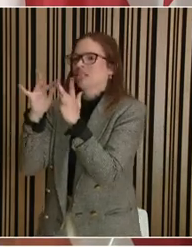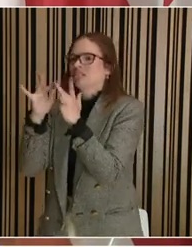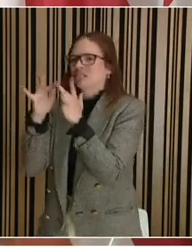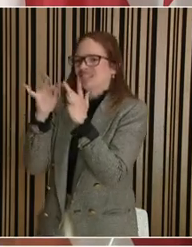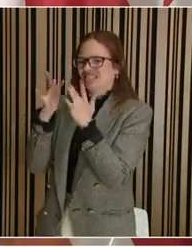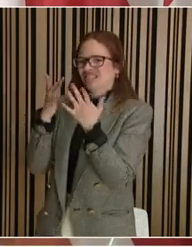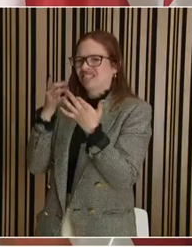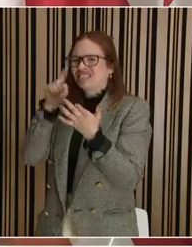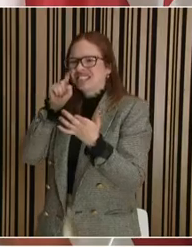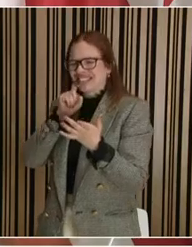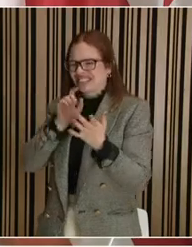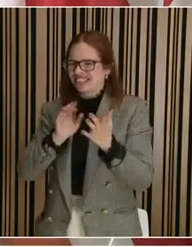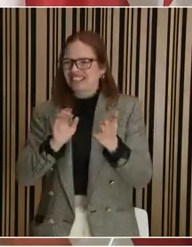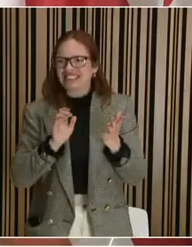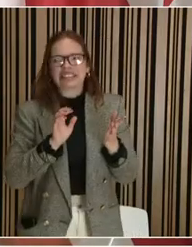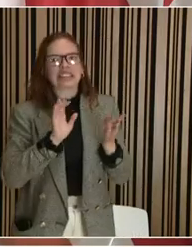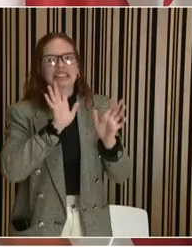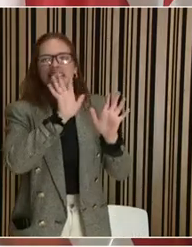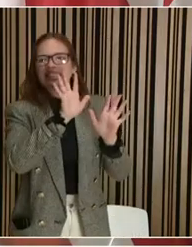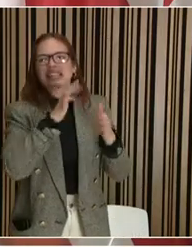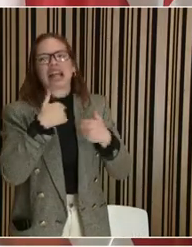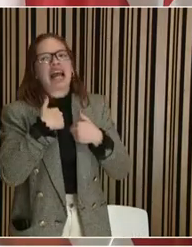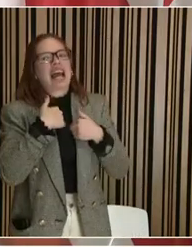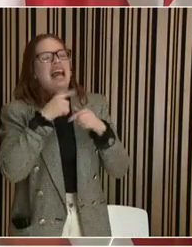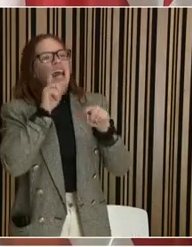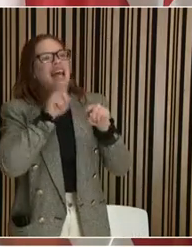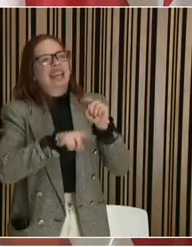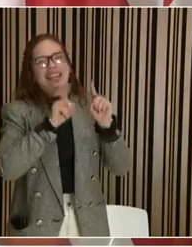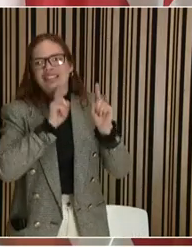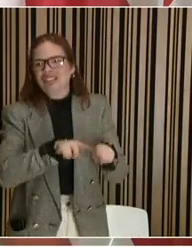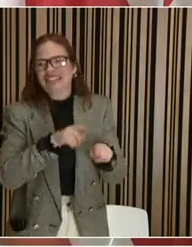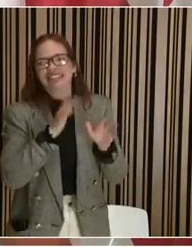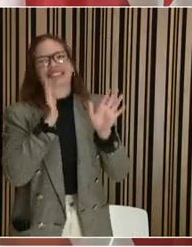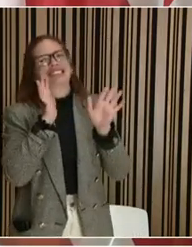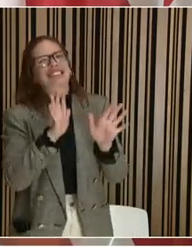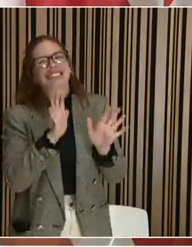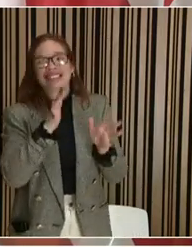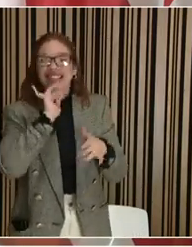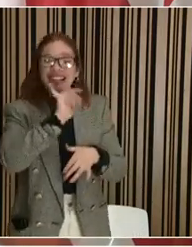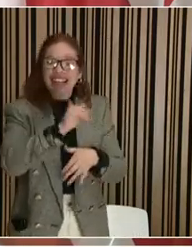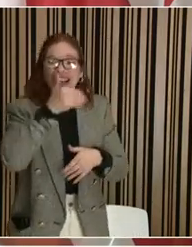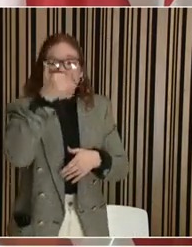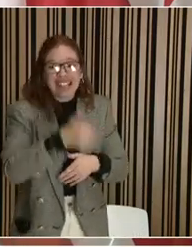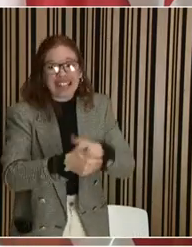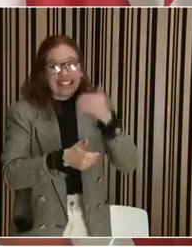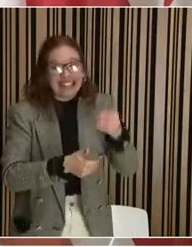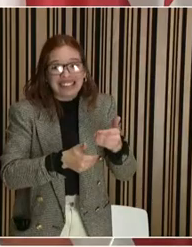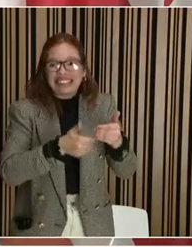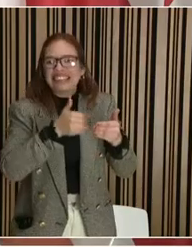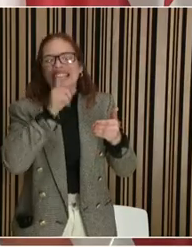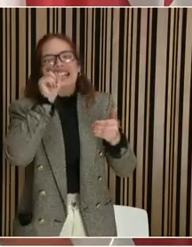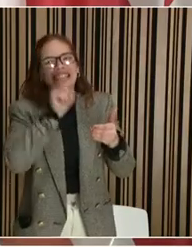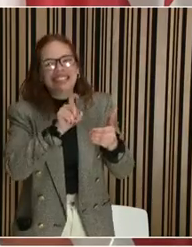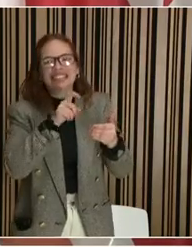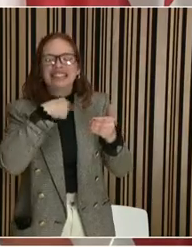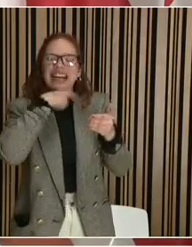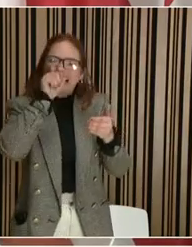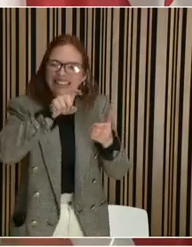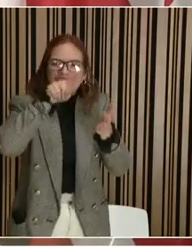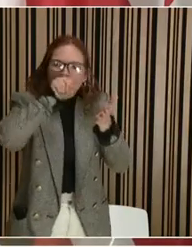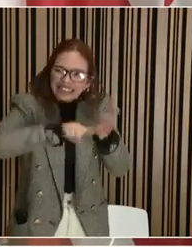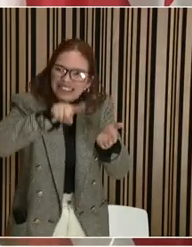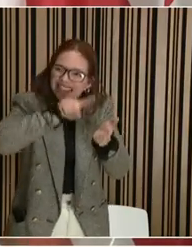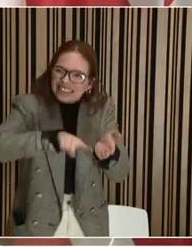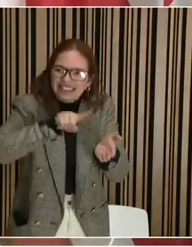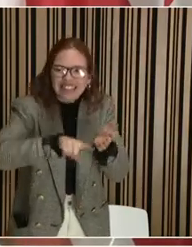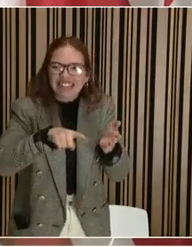can't answer that, but I want you to know there's a process, and we have our investigation. I can't get ahead of the facts. If